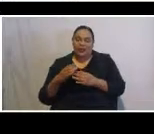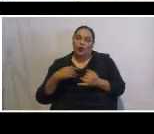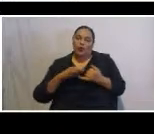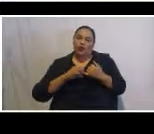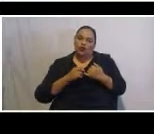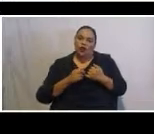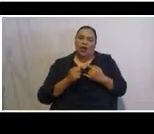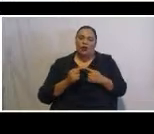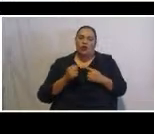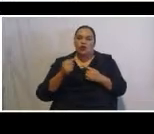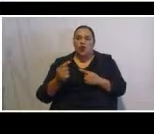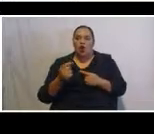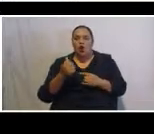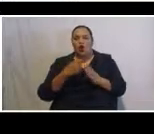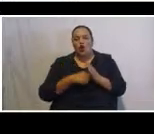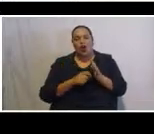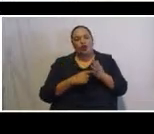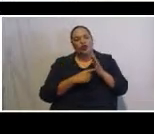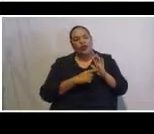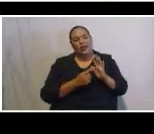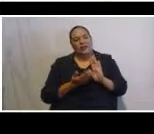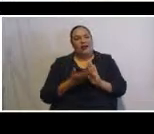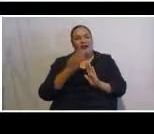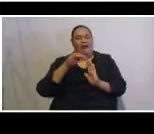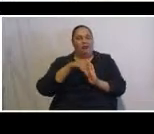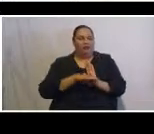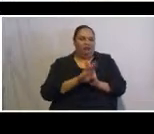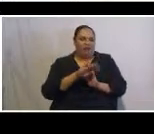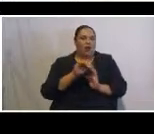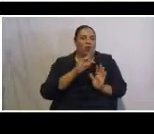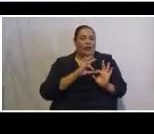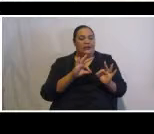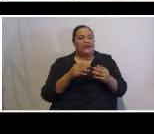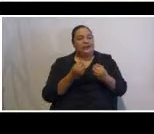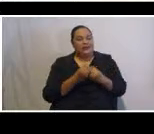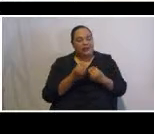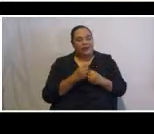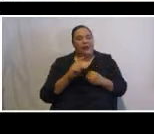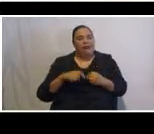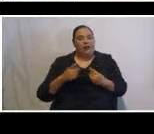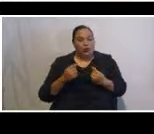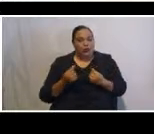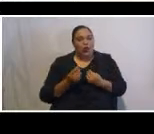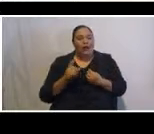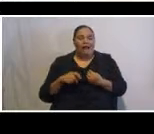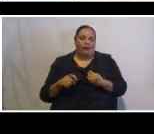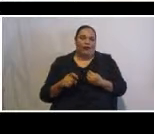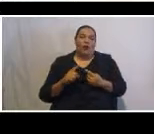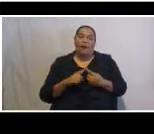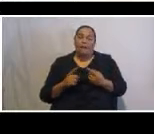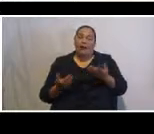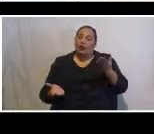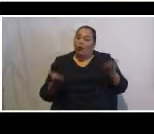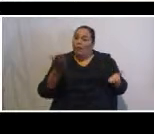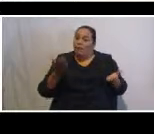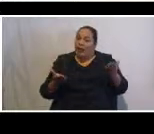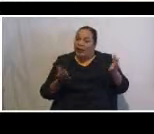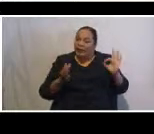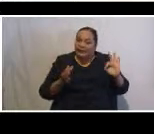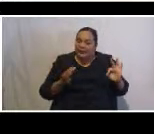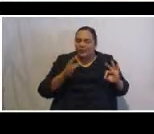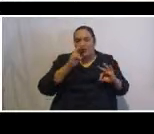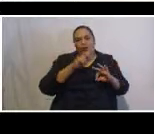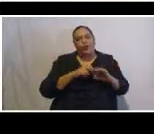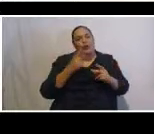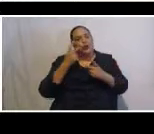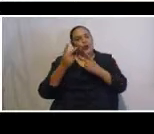go towards having cost-reflective tariffs because it's something that we have to do. But in order to balance that, also we have